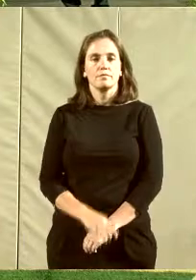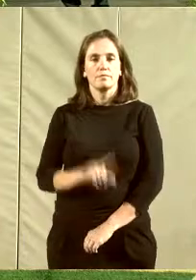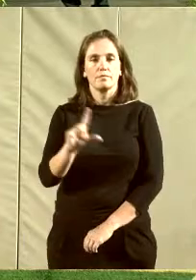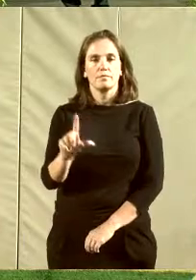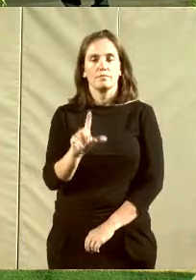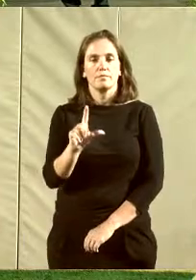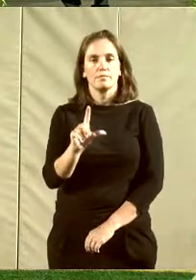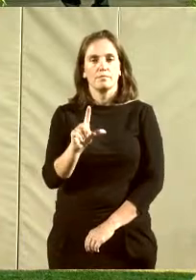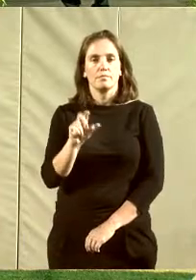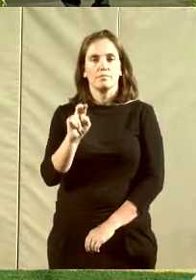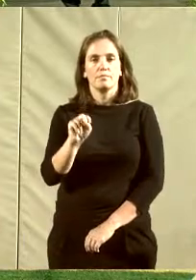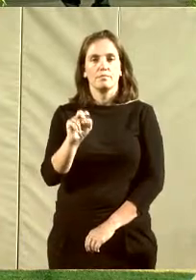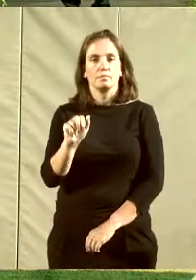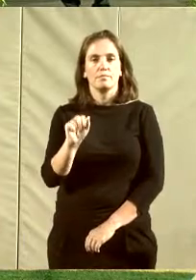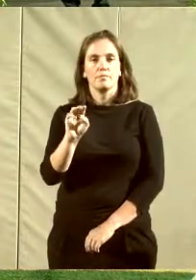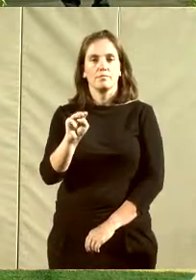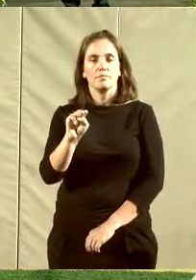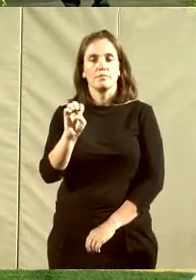Luke Kenneth Namey.